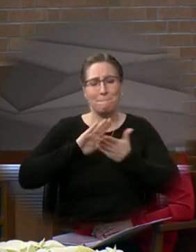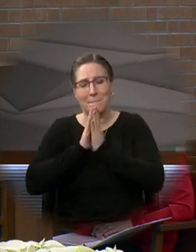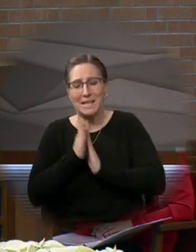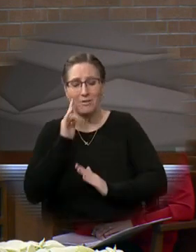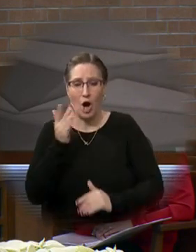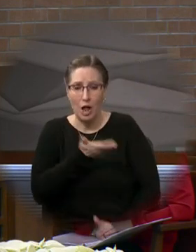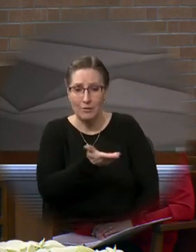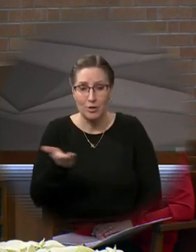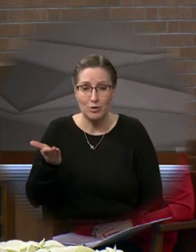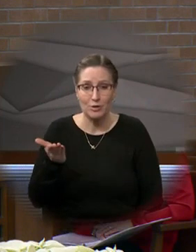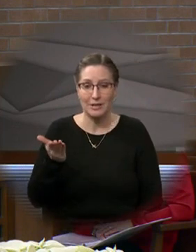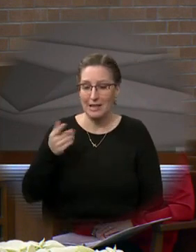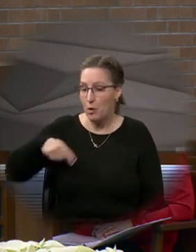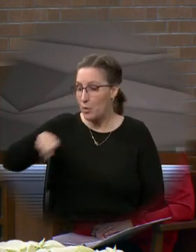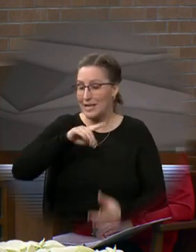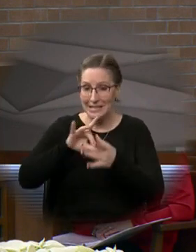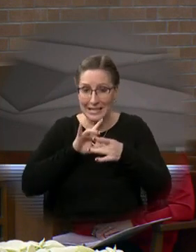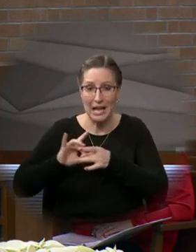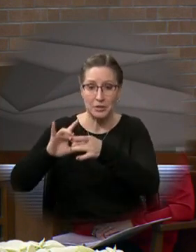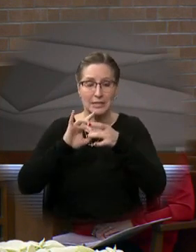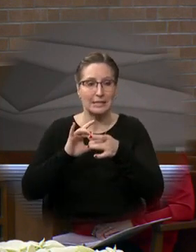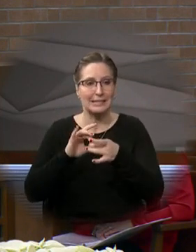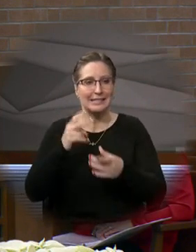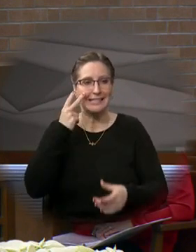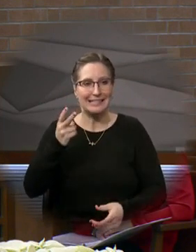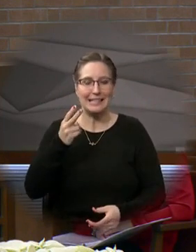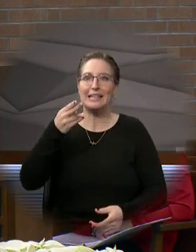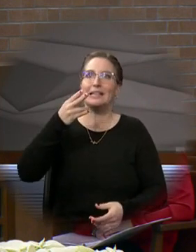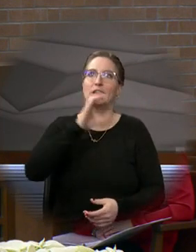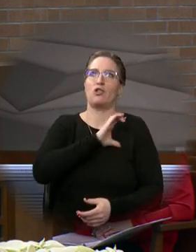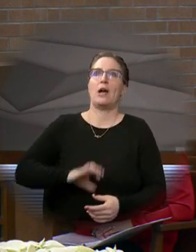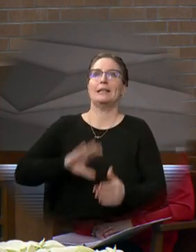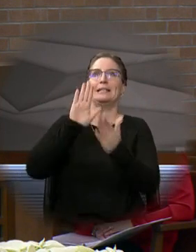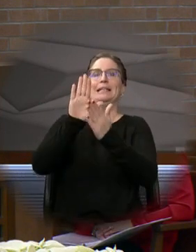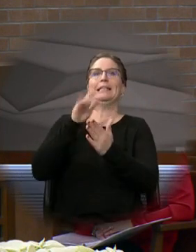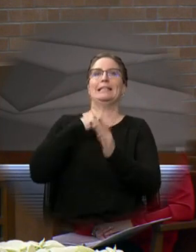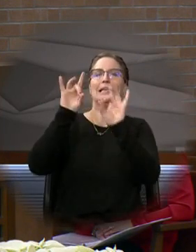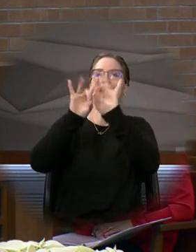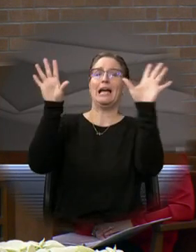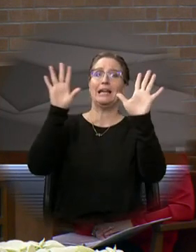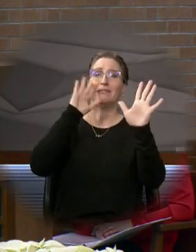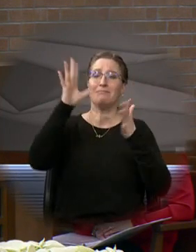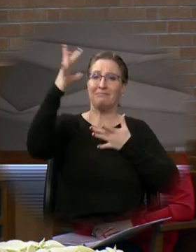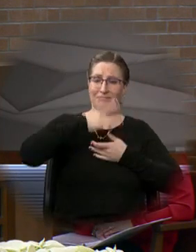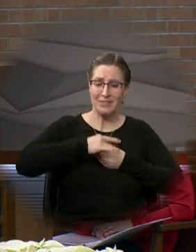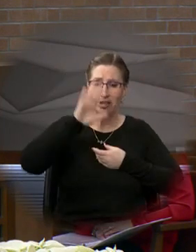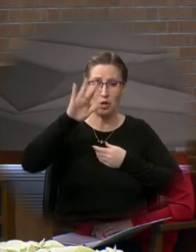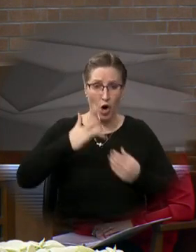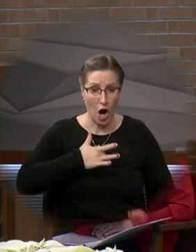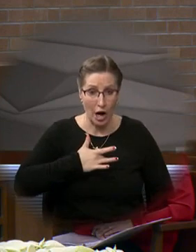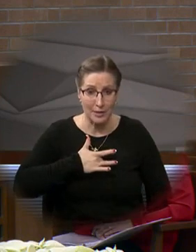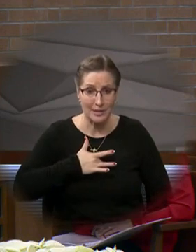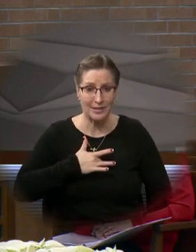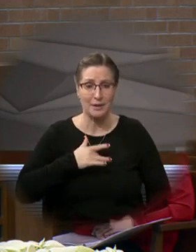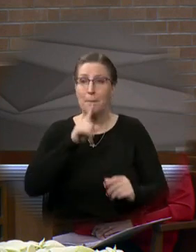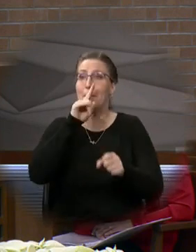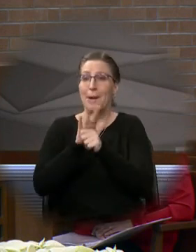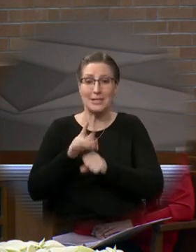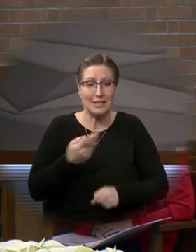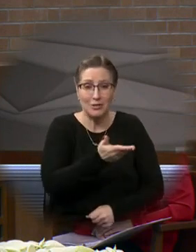us engaged together may see the light of Christ dawning on our hearts, promising us eternal